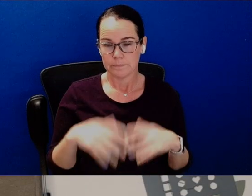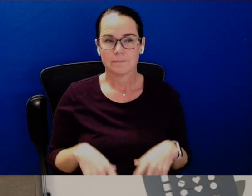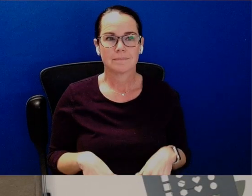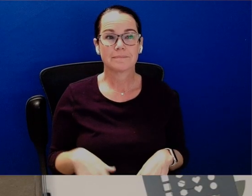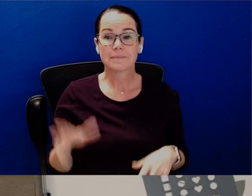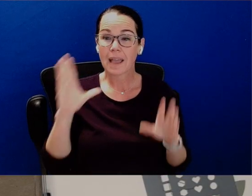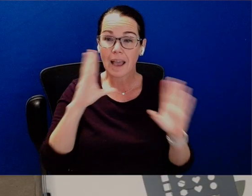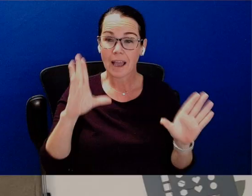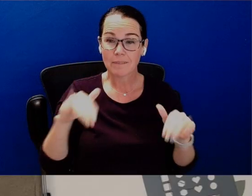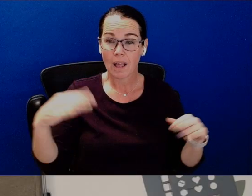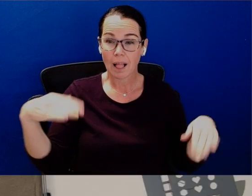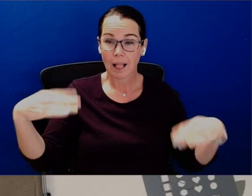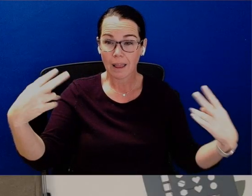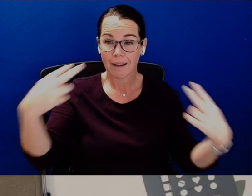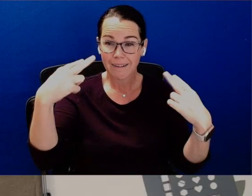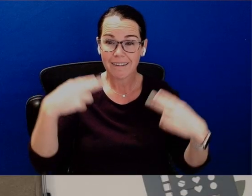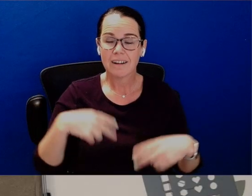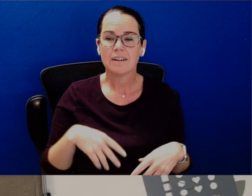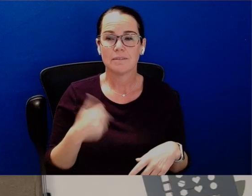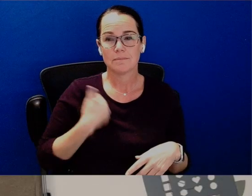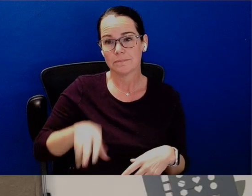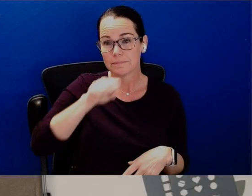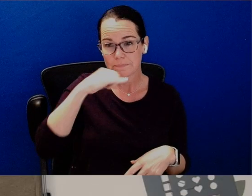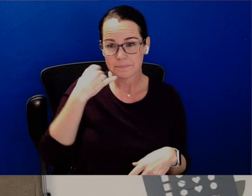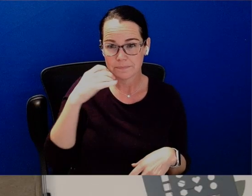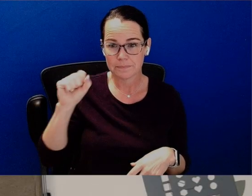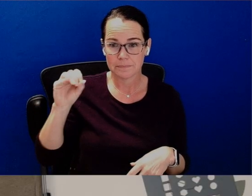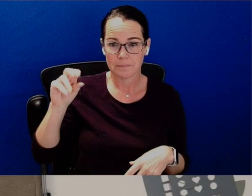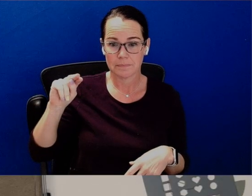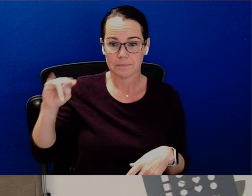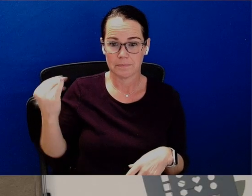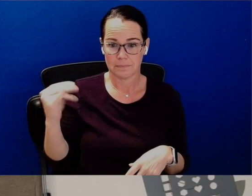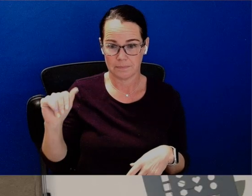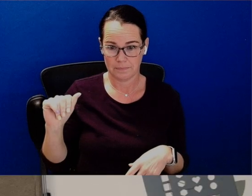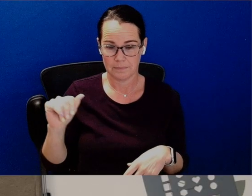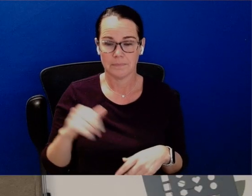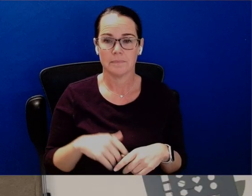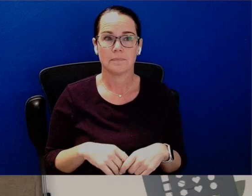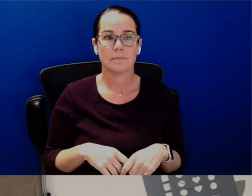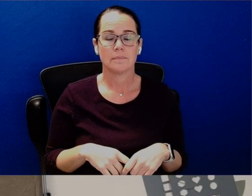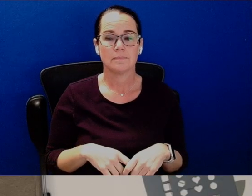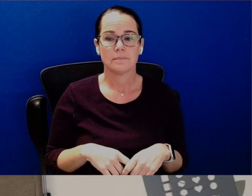Hi, if you haven't watched before, I'm Sonia, and